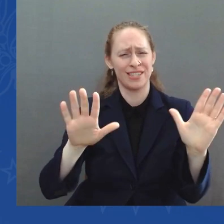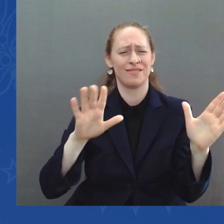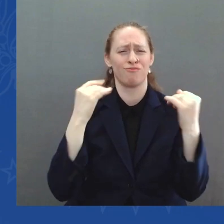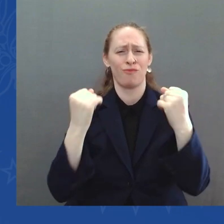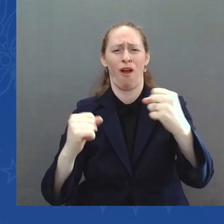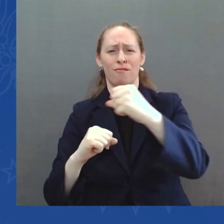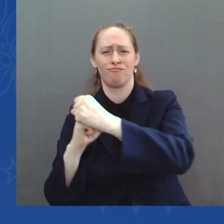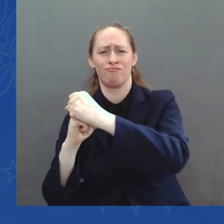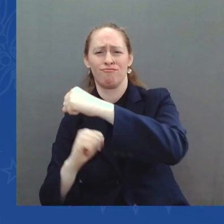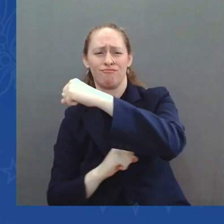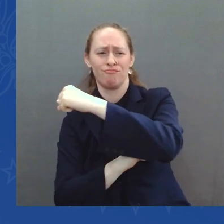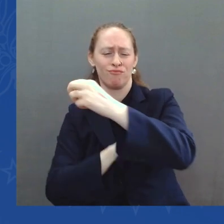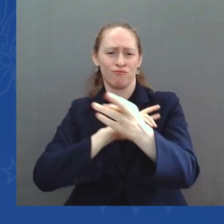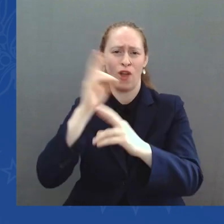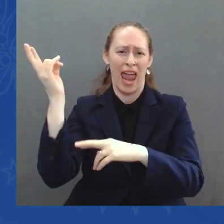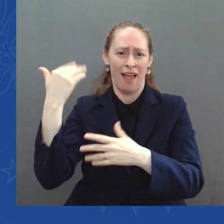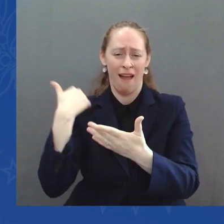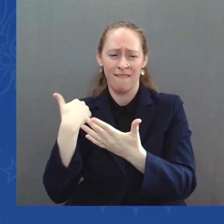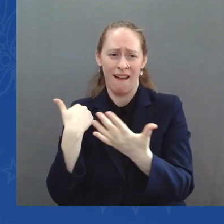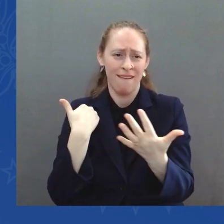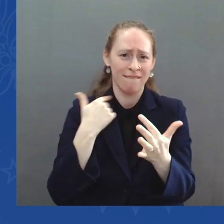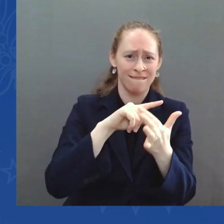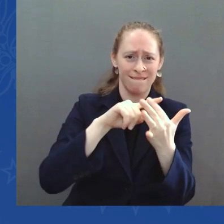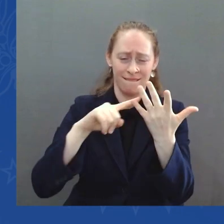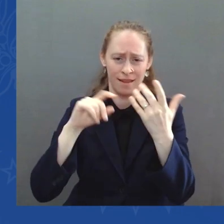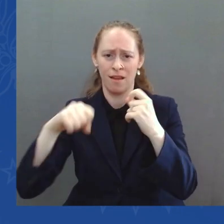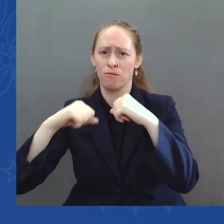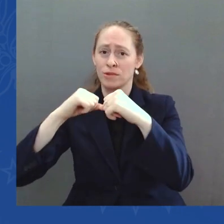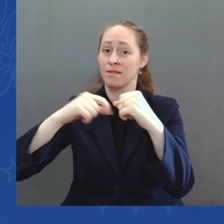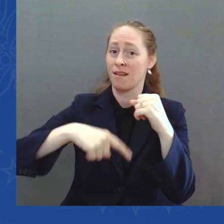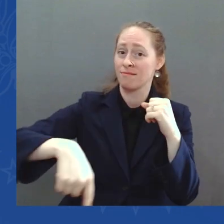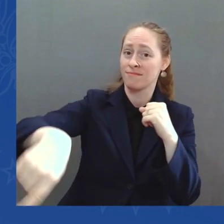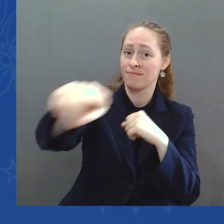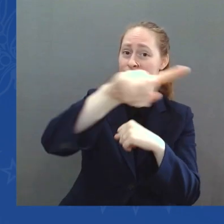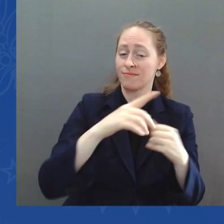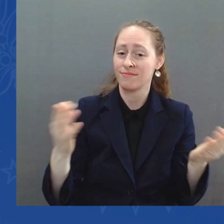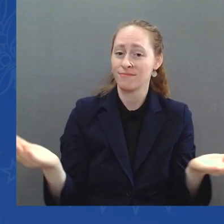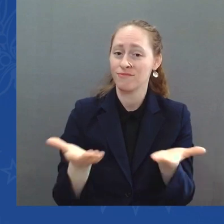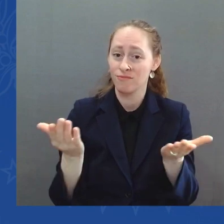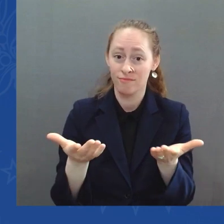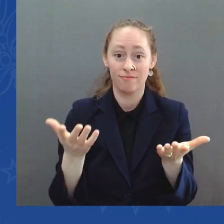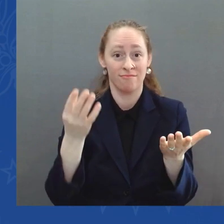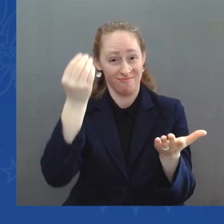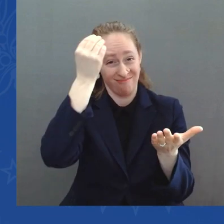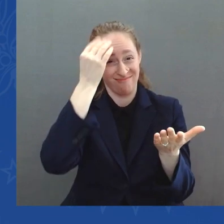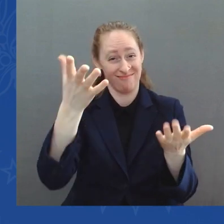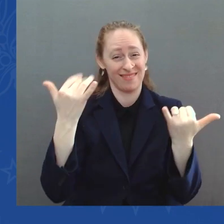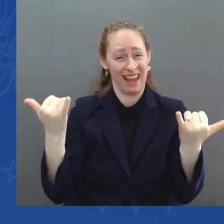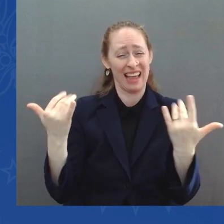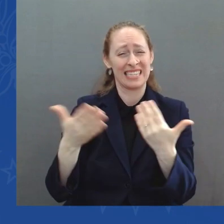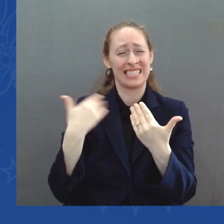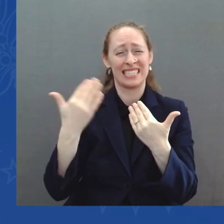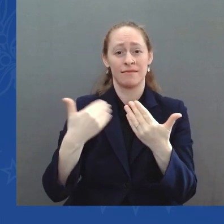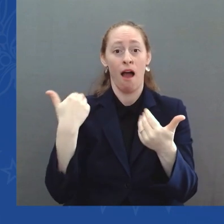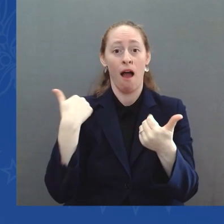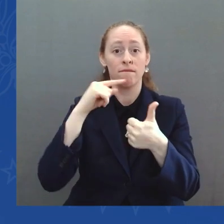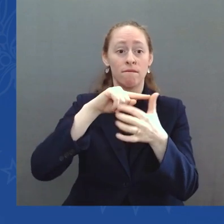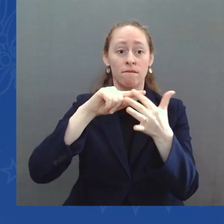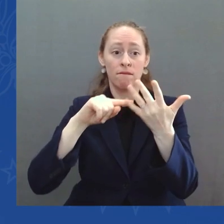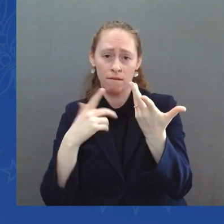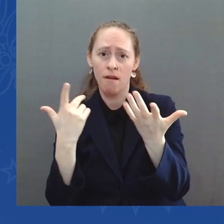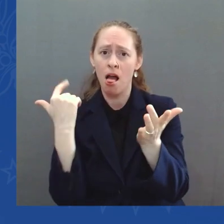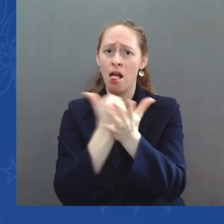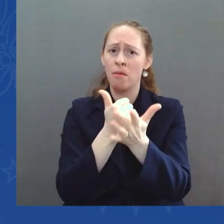for Americans to access these tools. Today, I'm announcing the launch of COVID.gov,